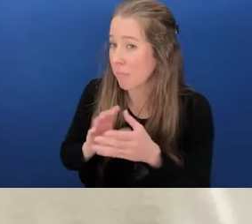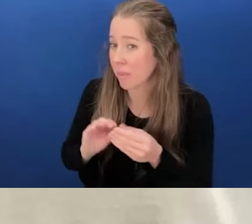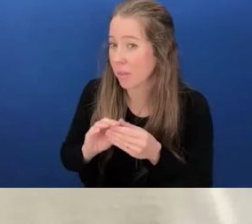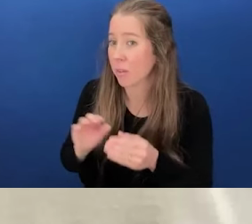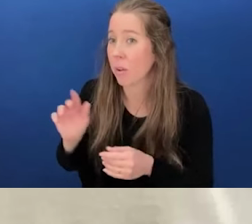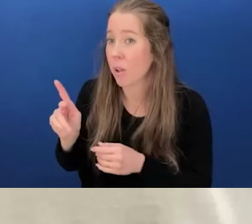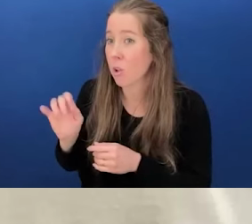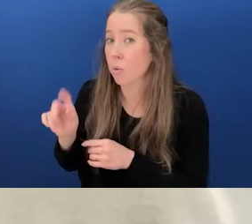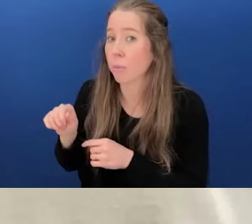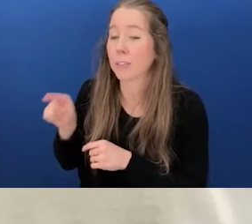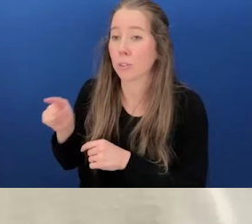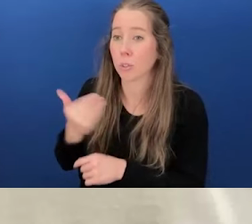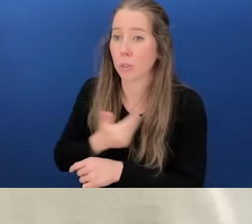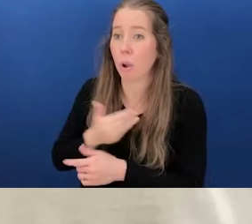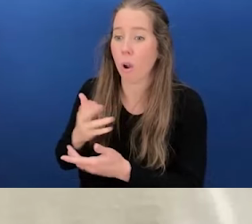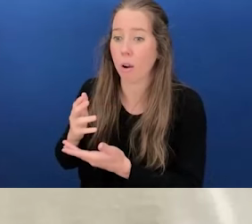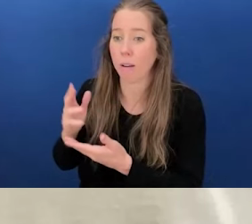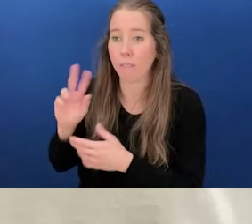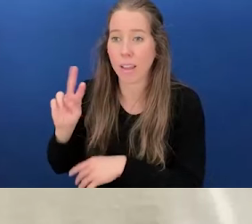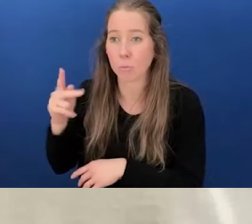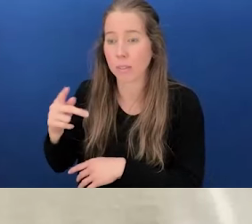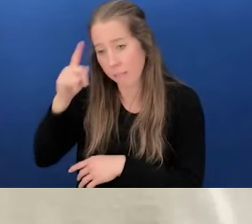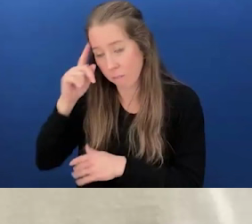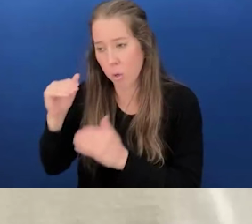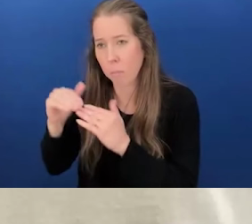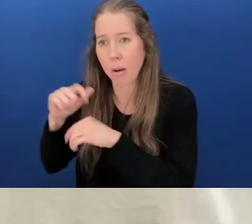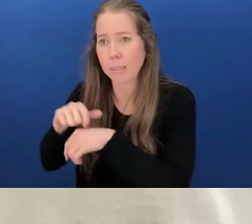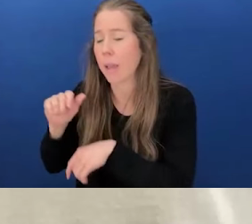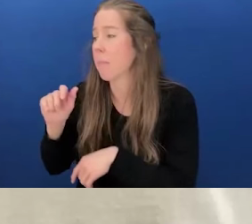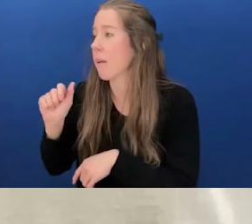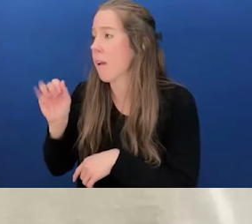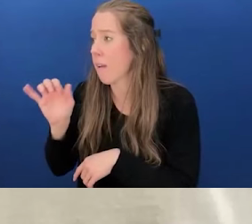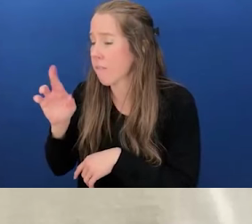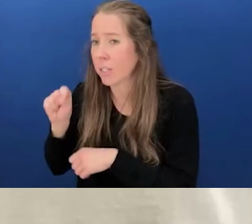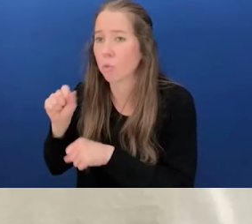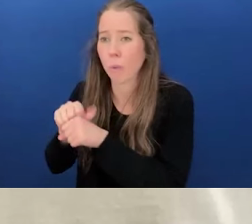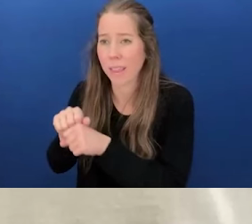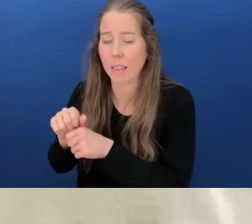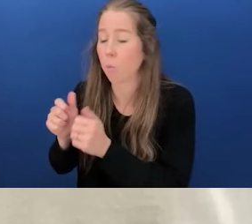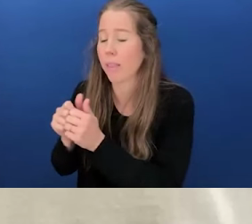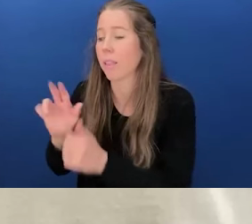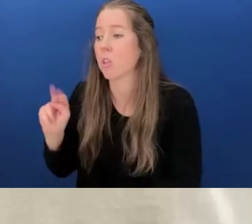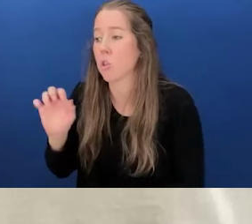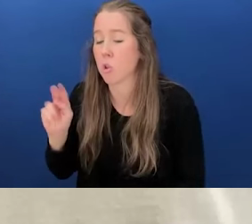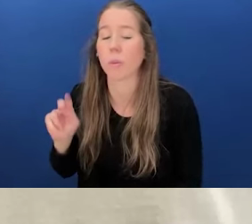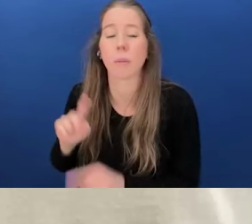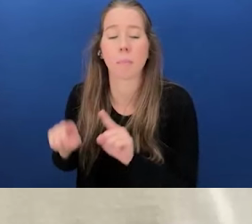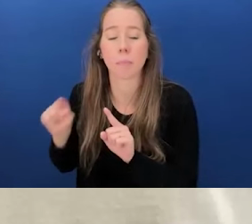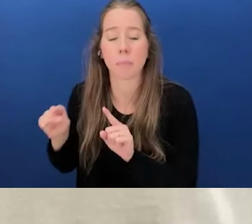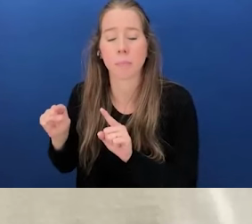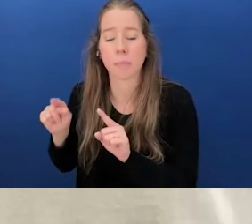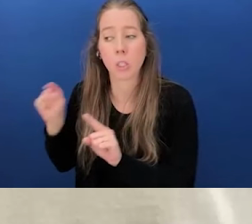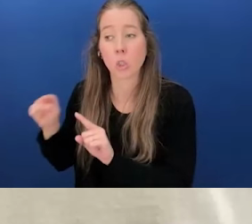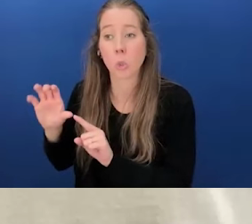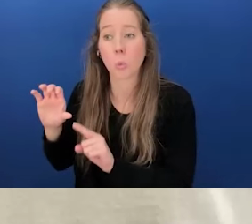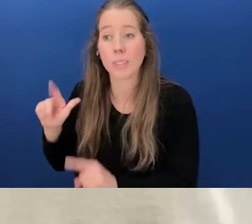our vice president for part-time affairs with the Federation, with the union. But Karina was classified before she